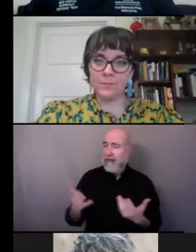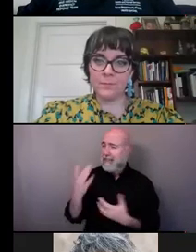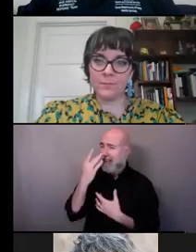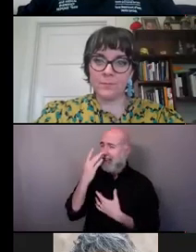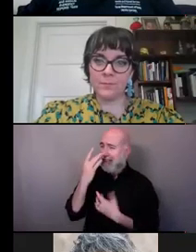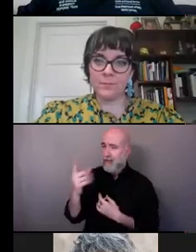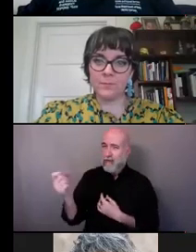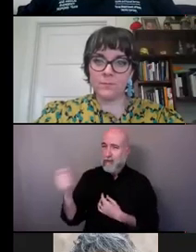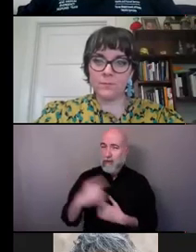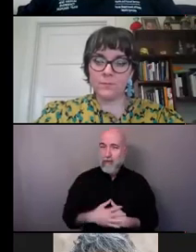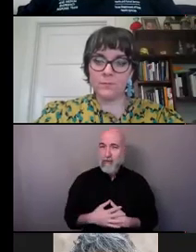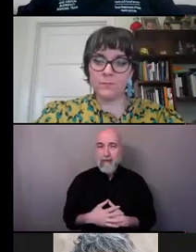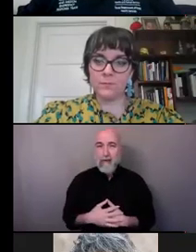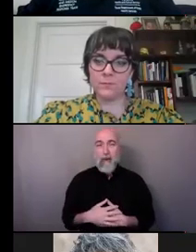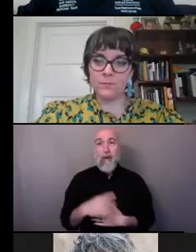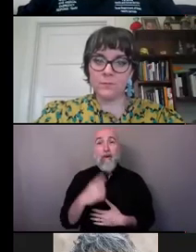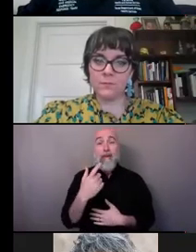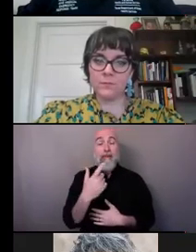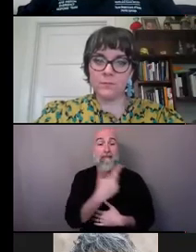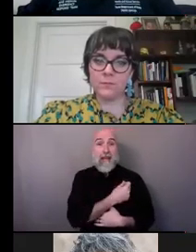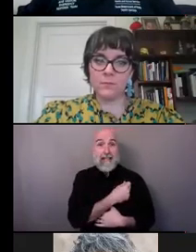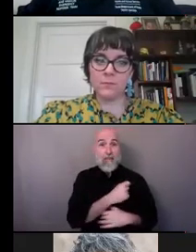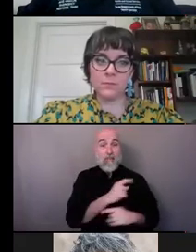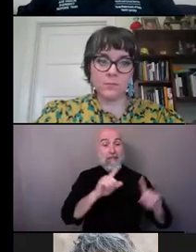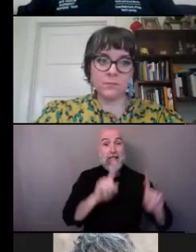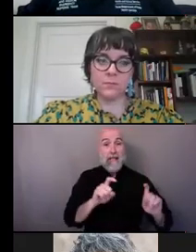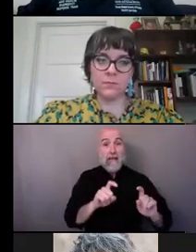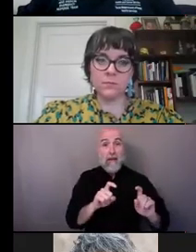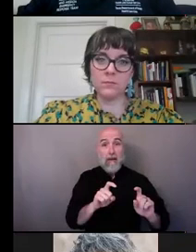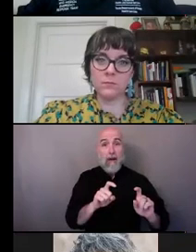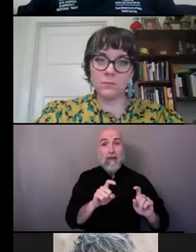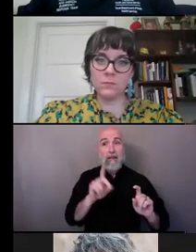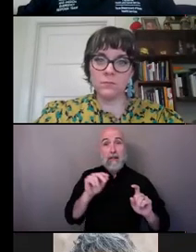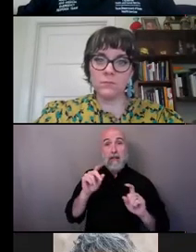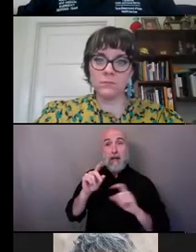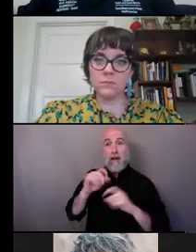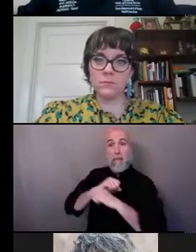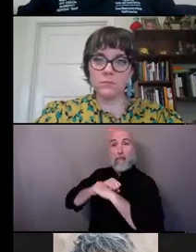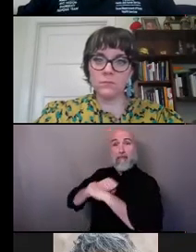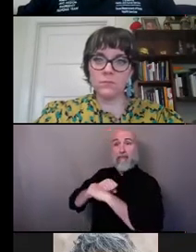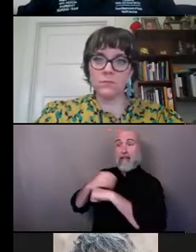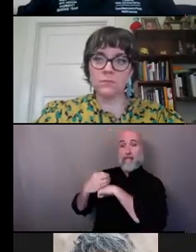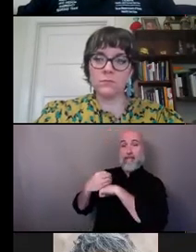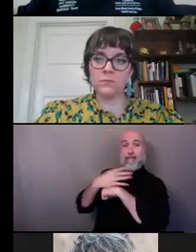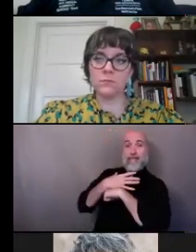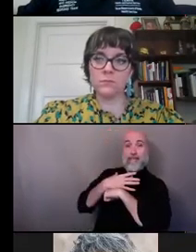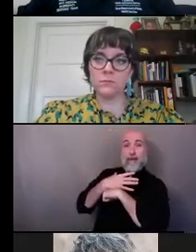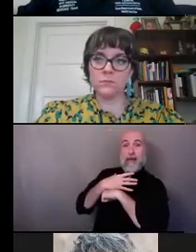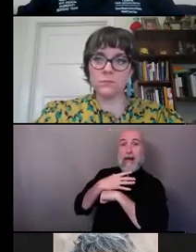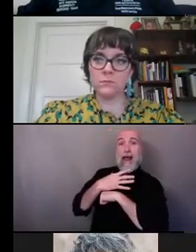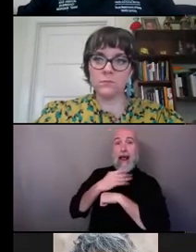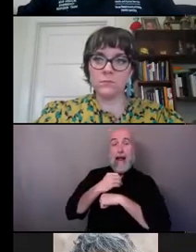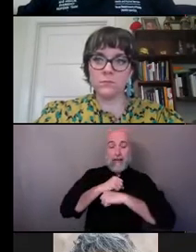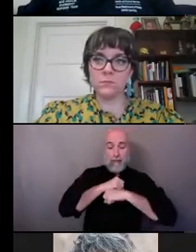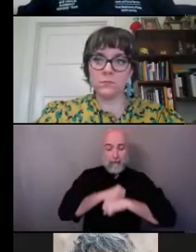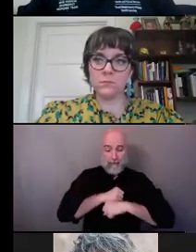So what the vaccine was tested for was, does it prevent the severe disease, and does it prevent